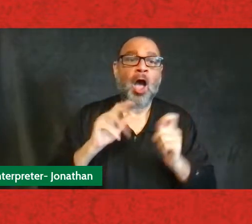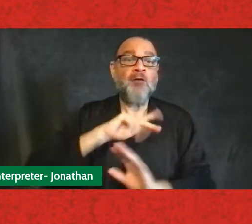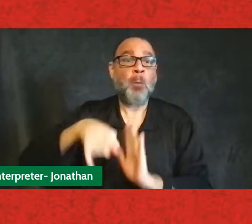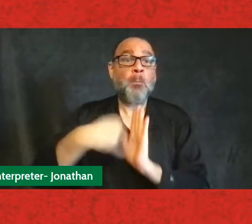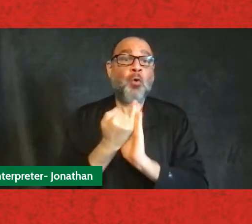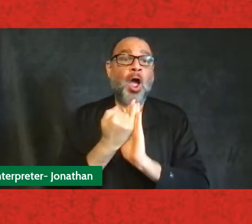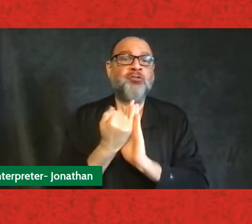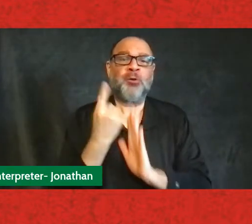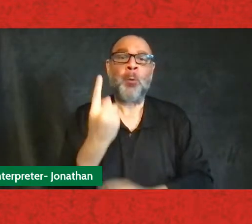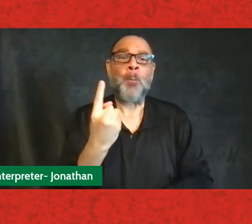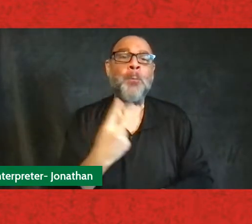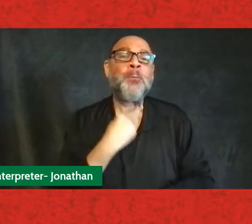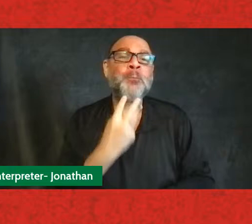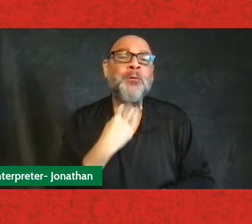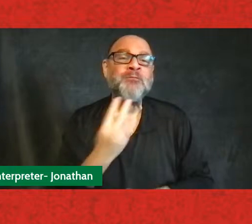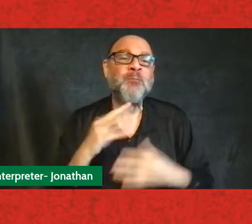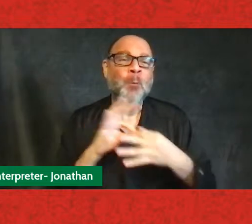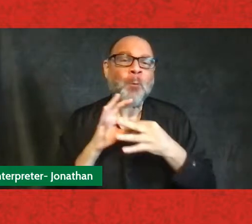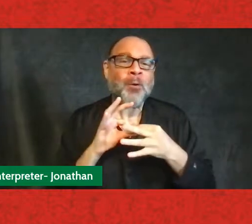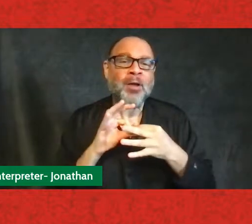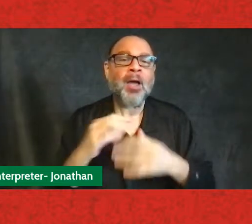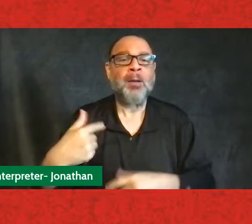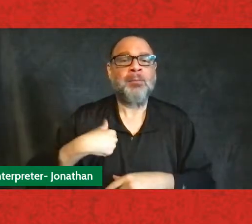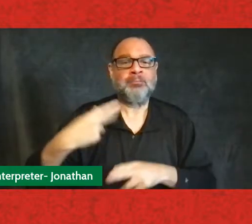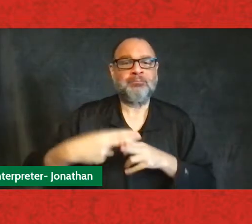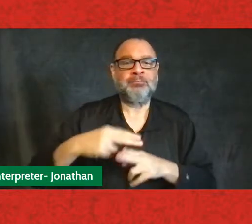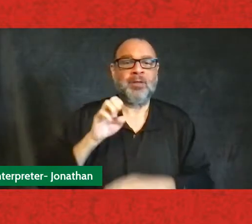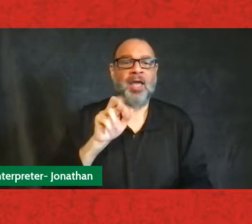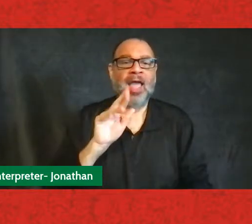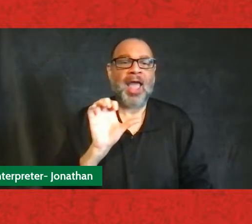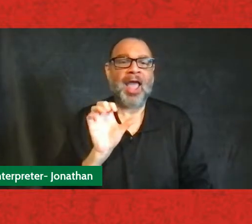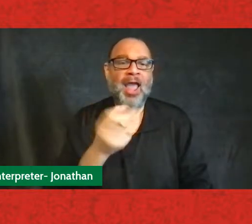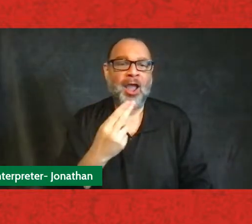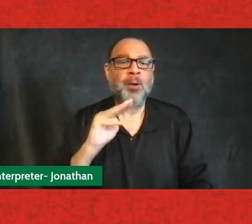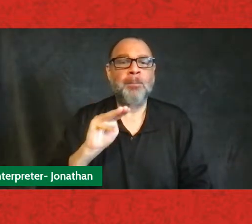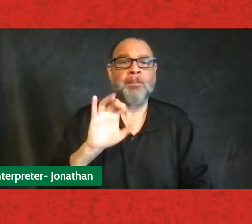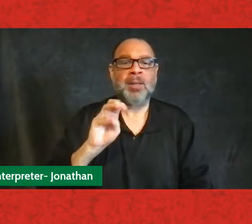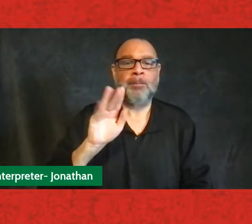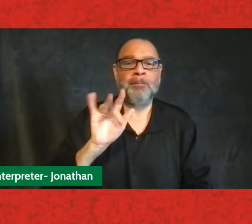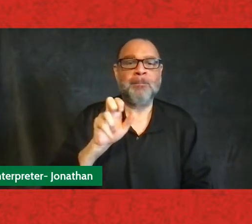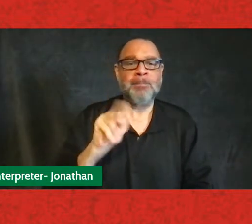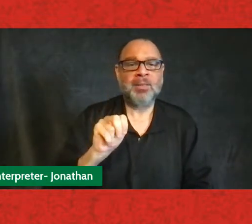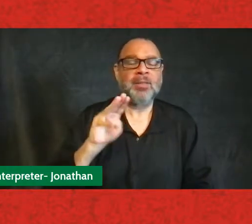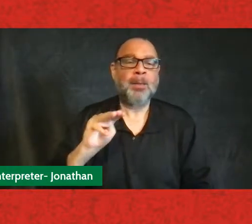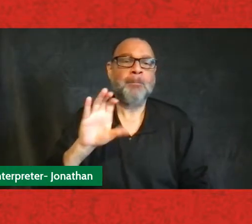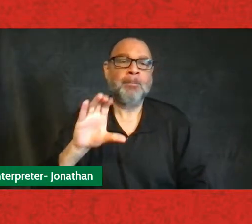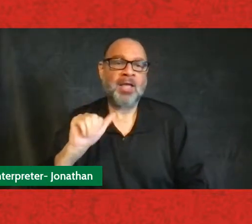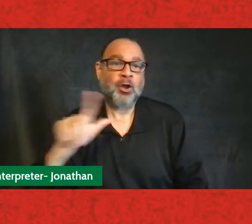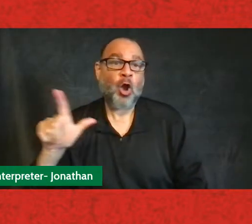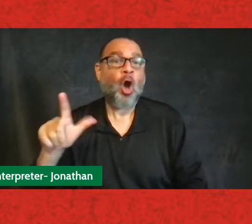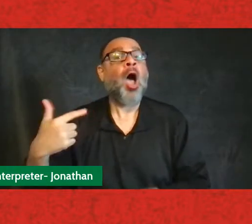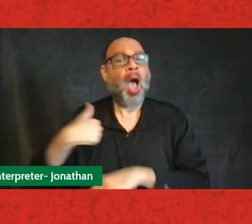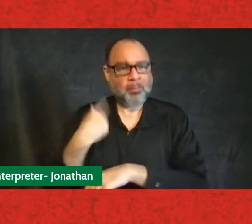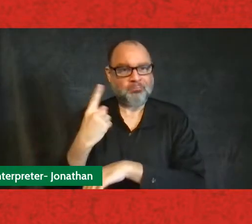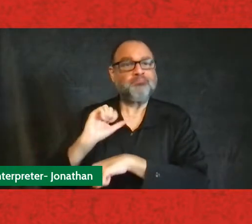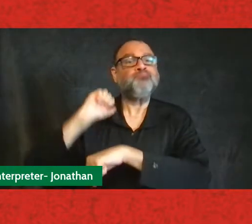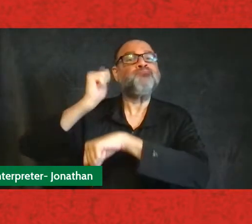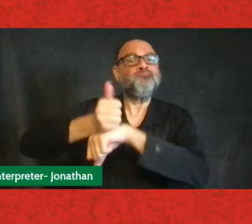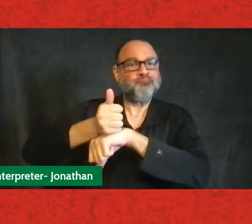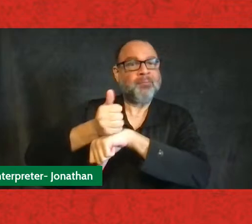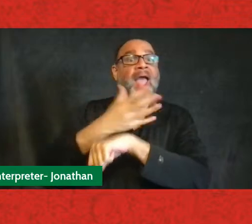Voice. My name is Eric McMillan McCall. I am founder and CEO of Project One